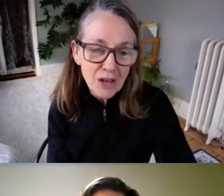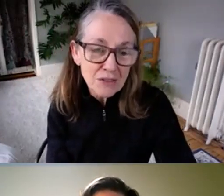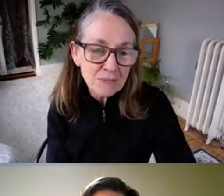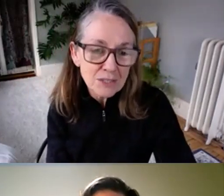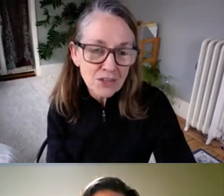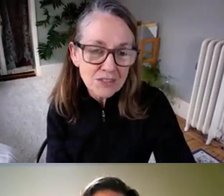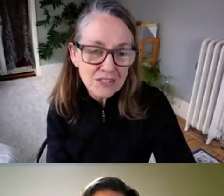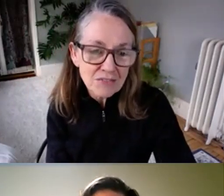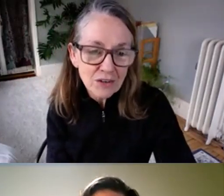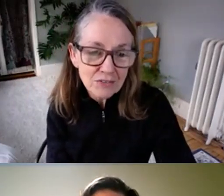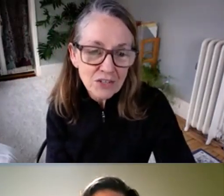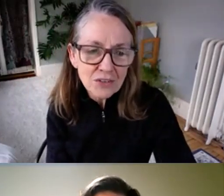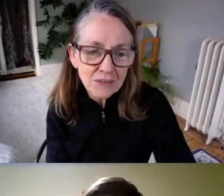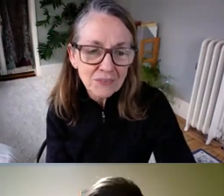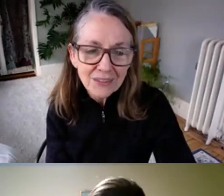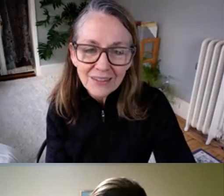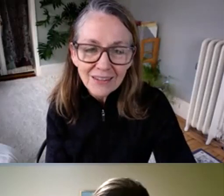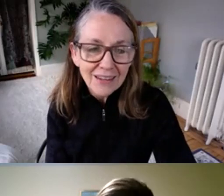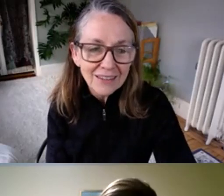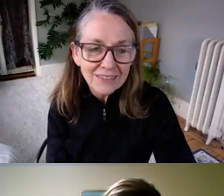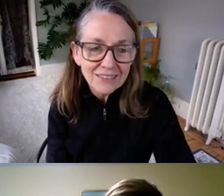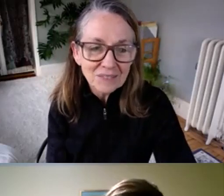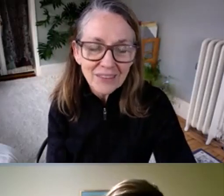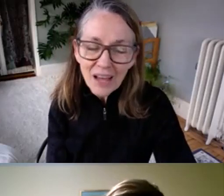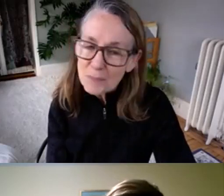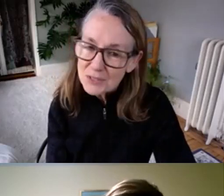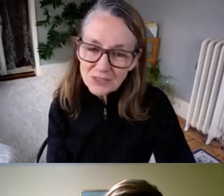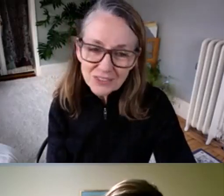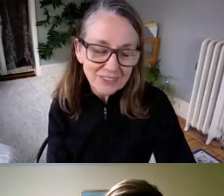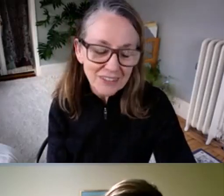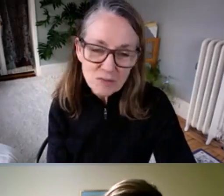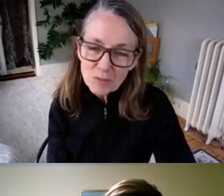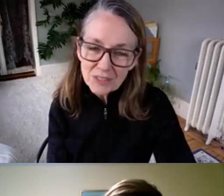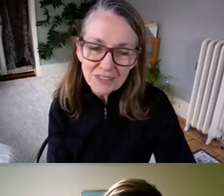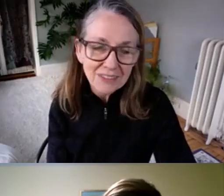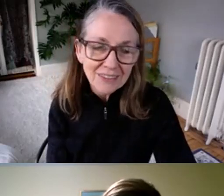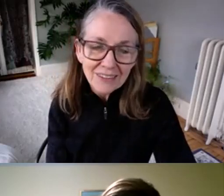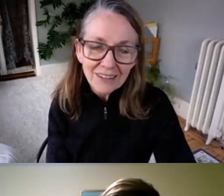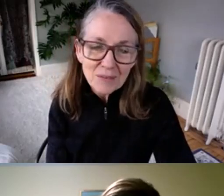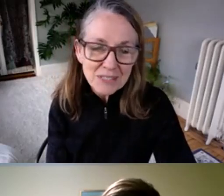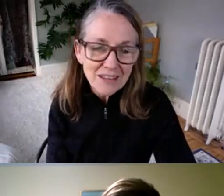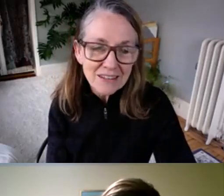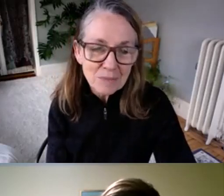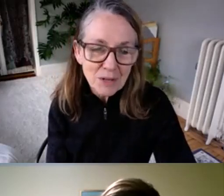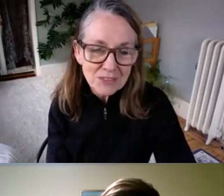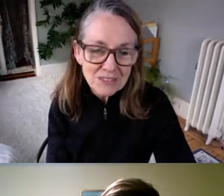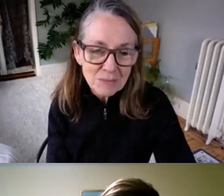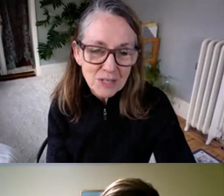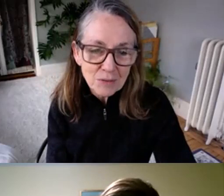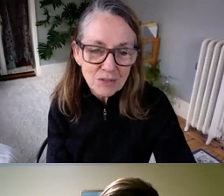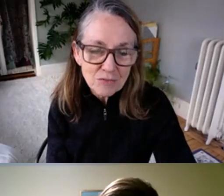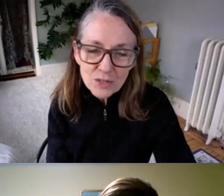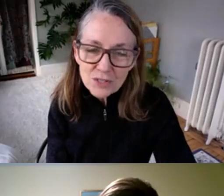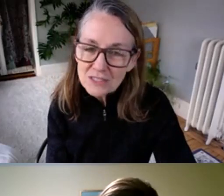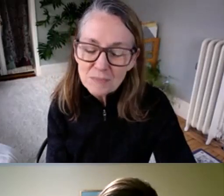Rhode Island Commission on the Deaf and Hard of Hearing. And Happy New Year, everybody. I'm excited about this committee.